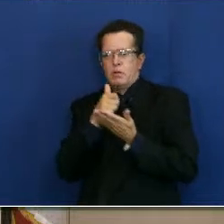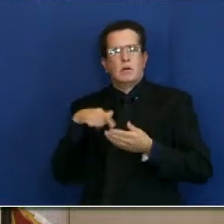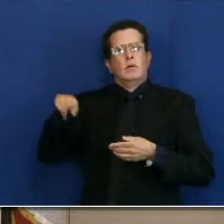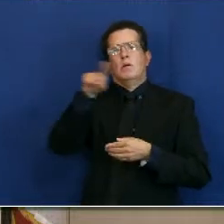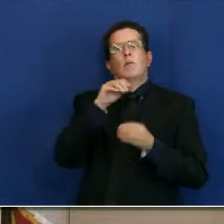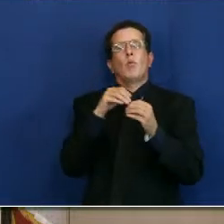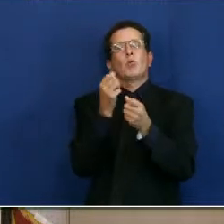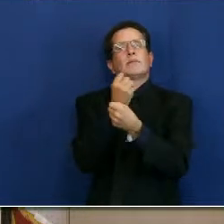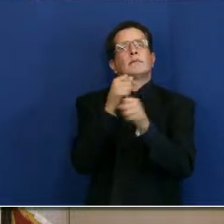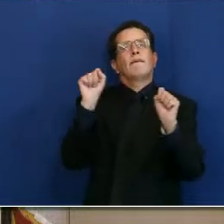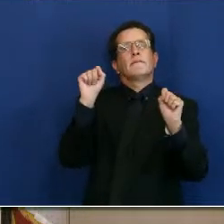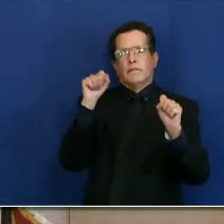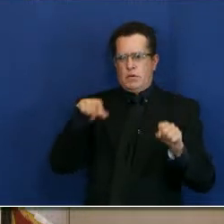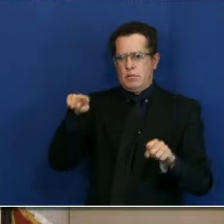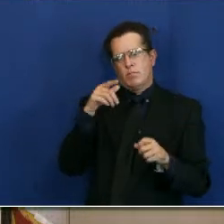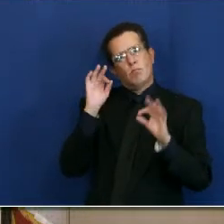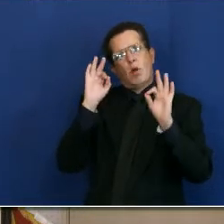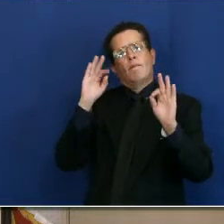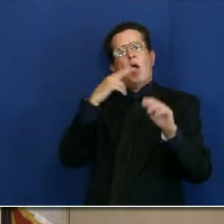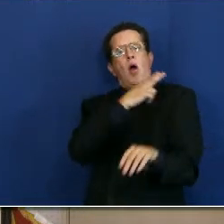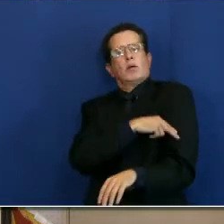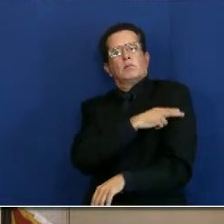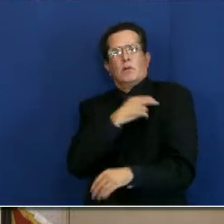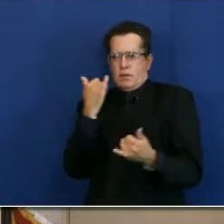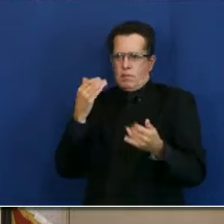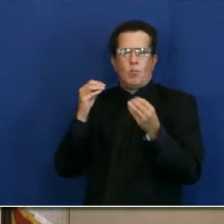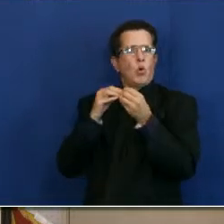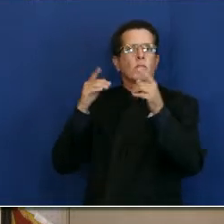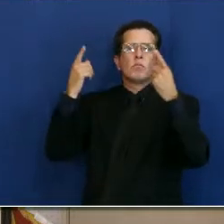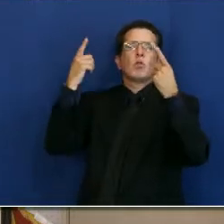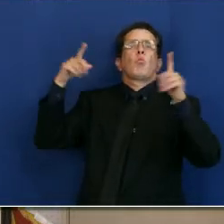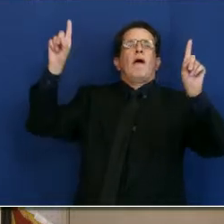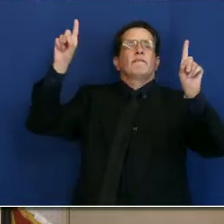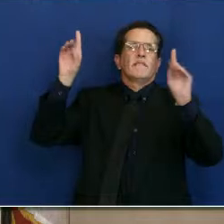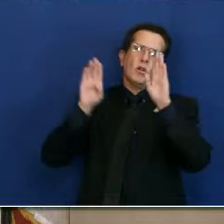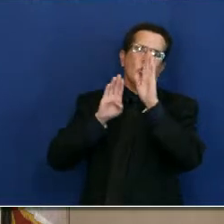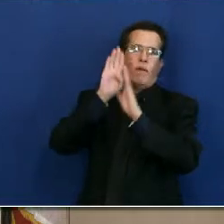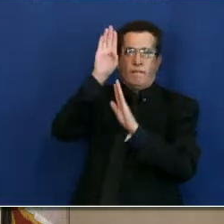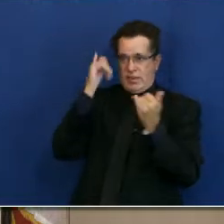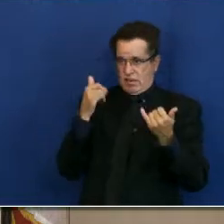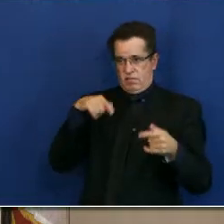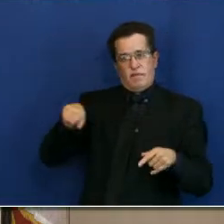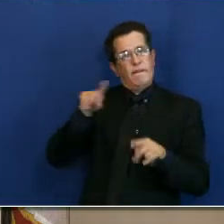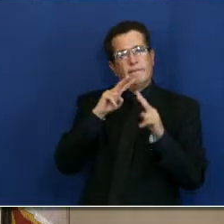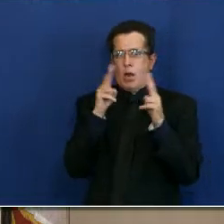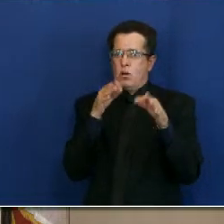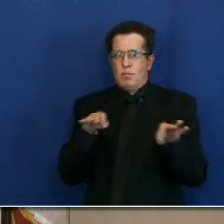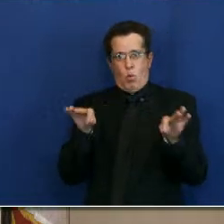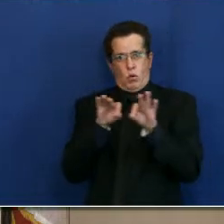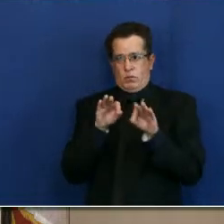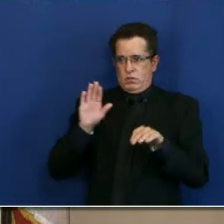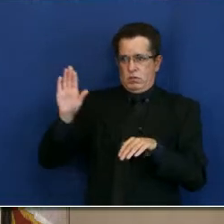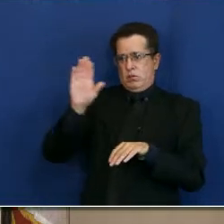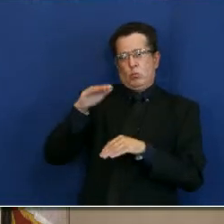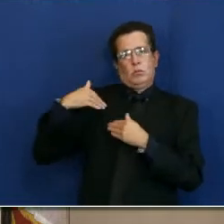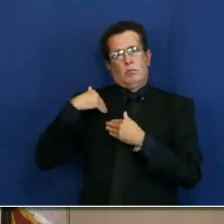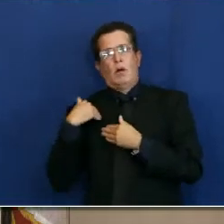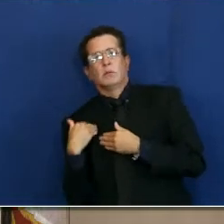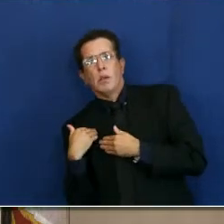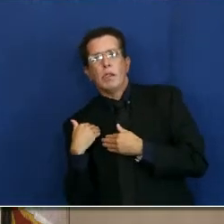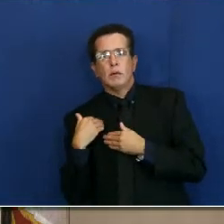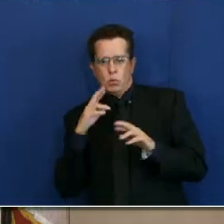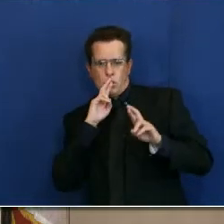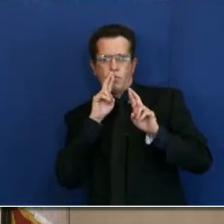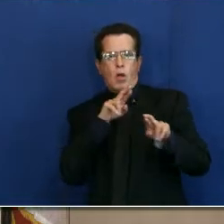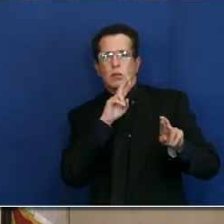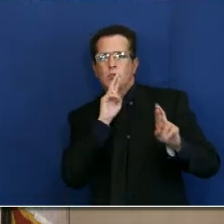and thriving. Now, during this pandemic, our community health centers are playing a very vital role in the region's response to